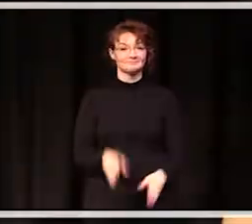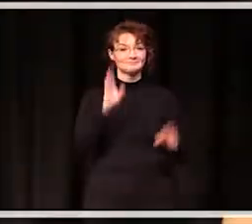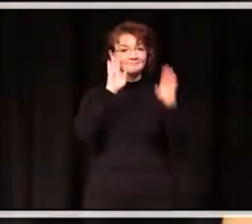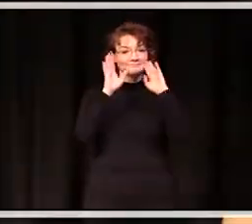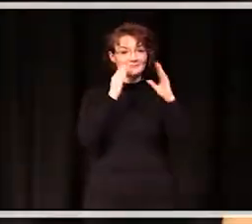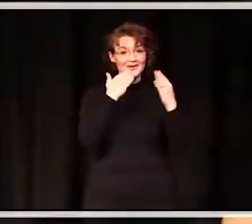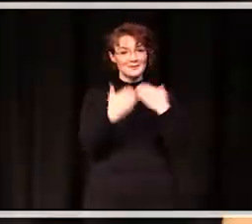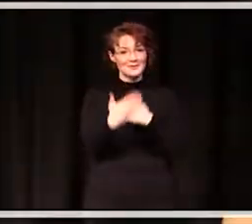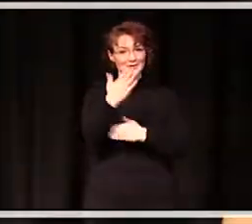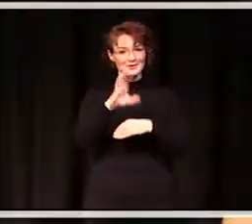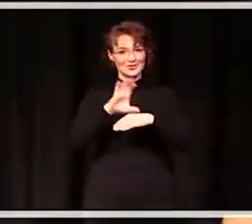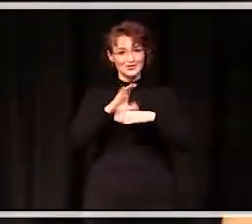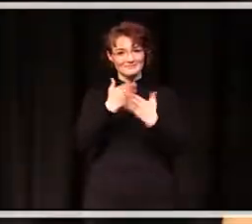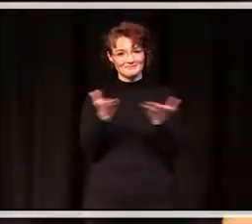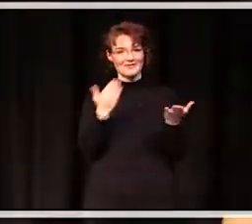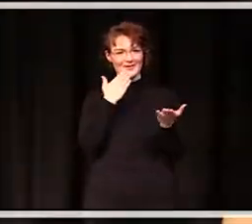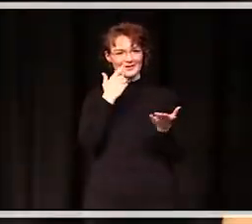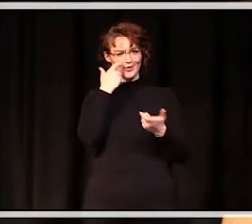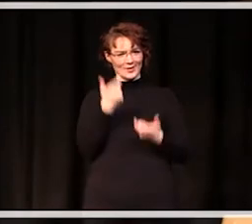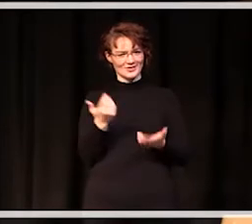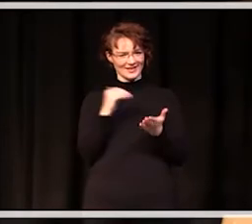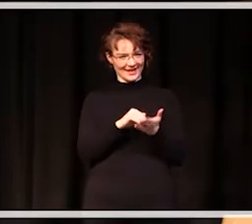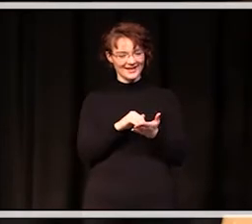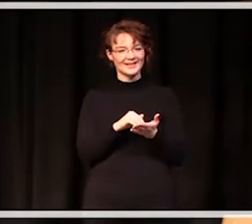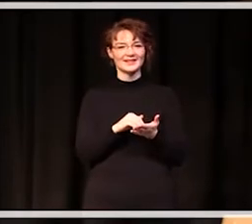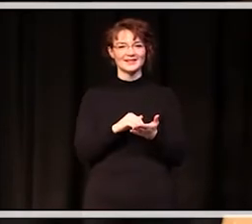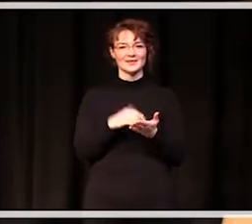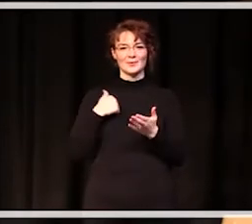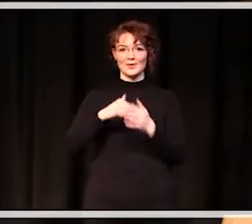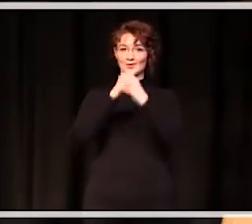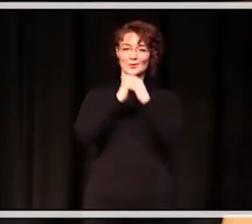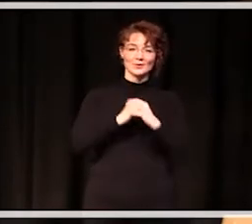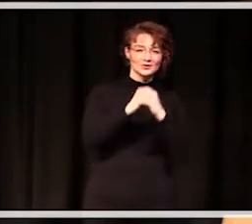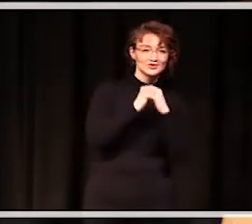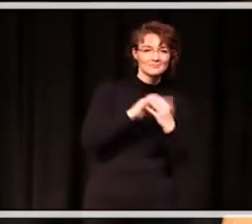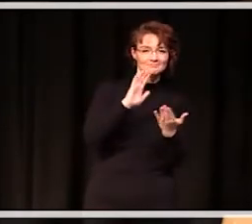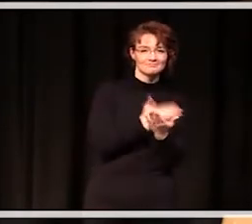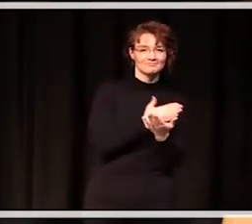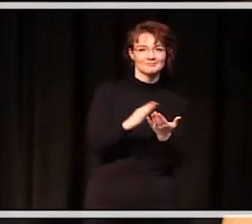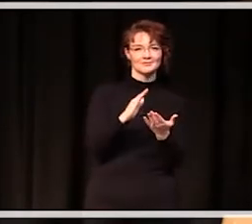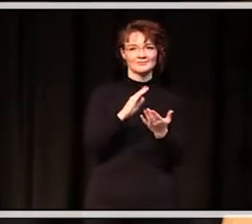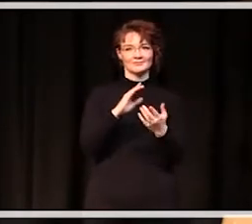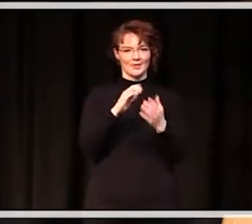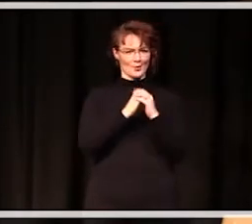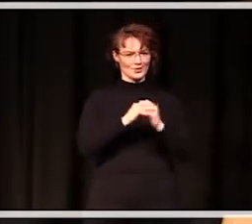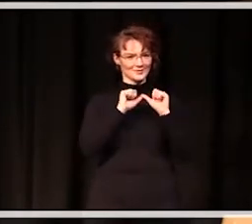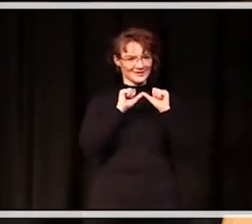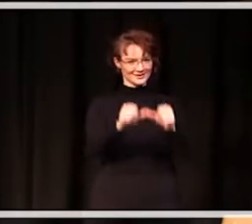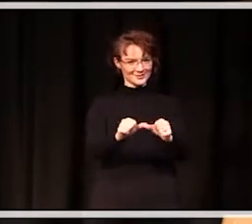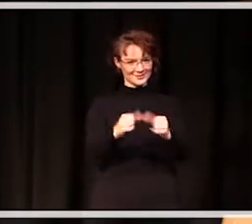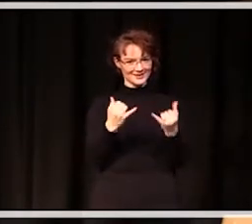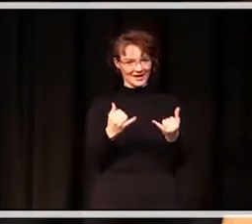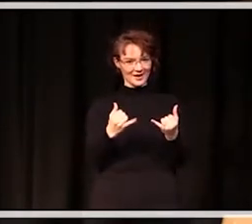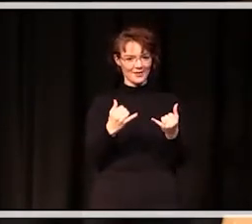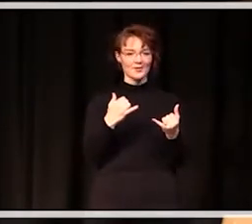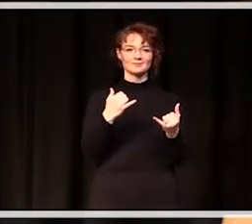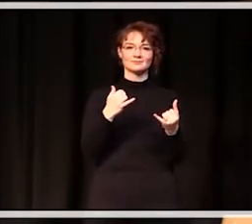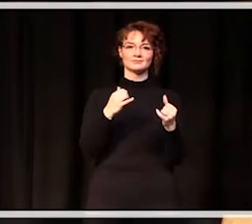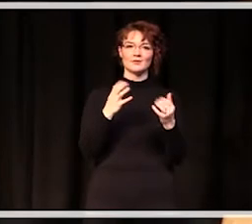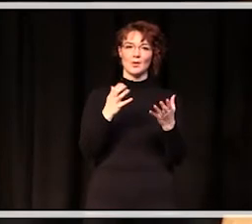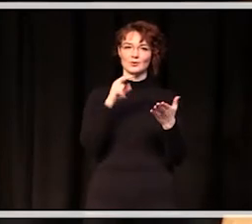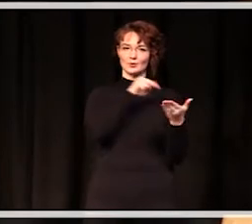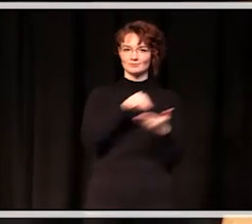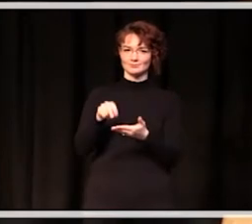Hey, good morning, church. Thanks for joining us again as we are worshiping, where the worship hasn't stopped. Continue that as we look at God's